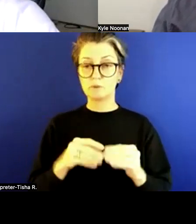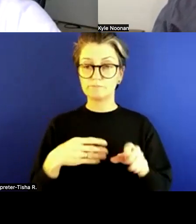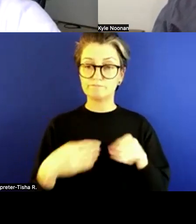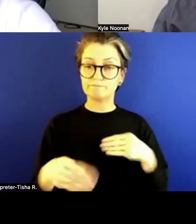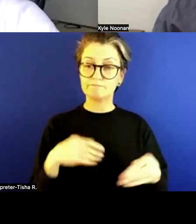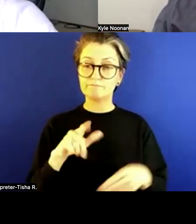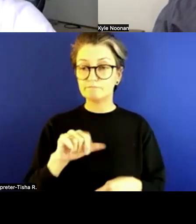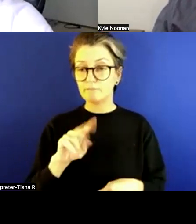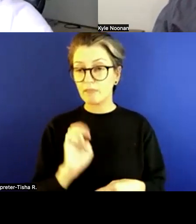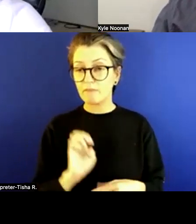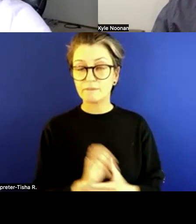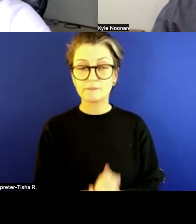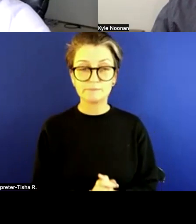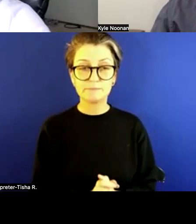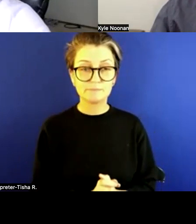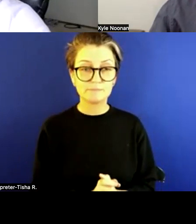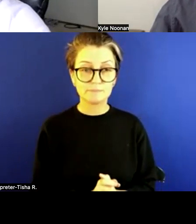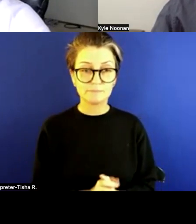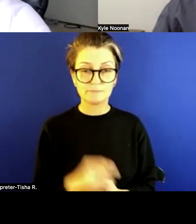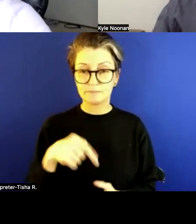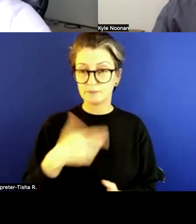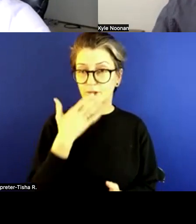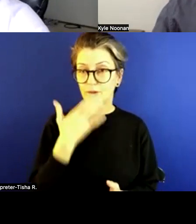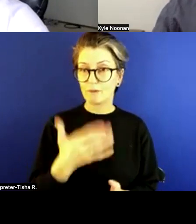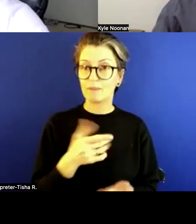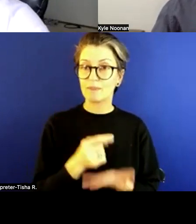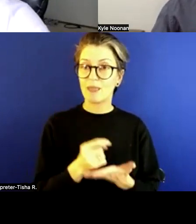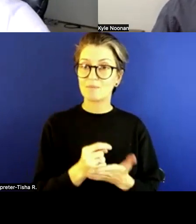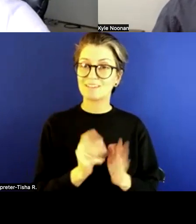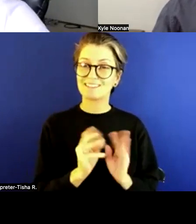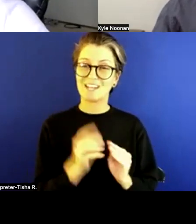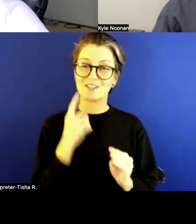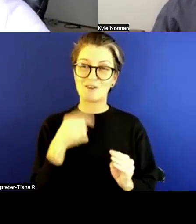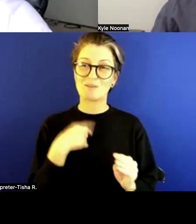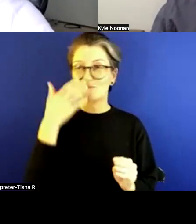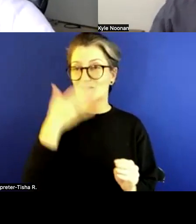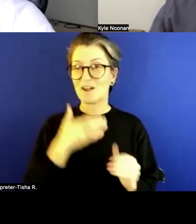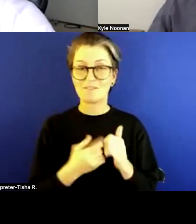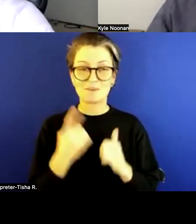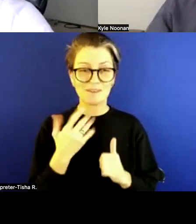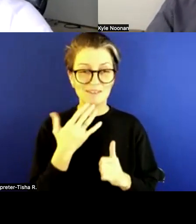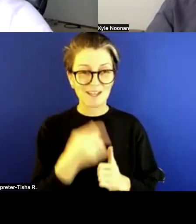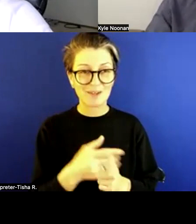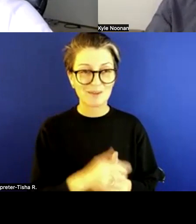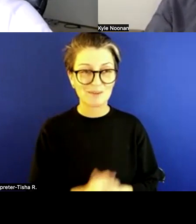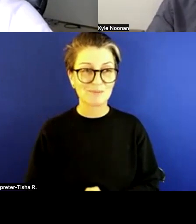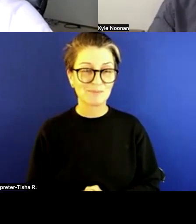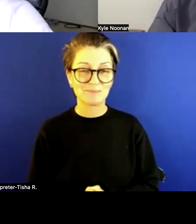love. So maybe this is a good therapy session for me in front of everybody. So thank you for that, Katie.